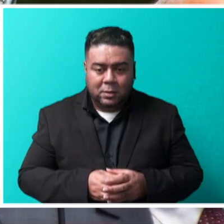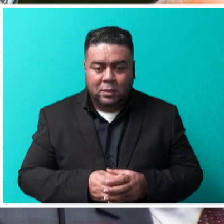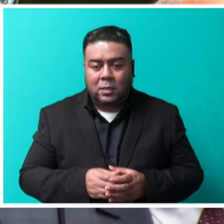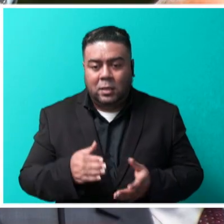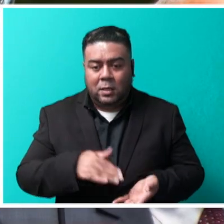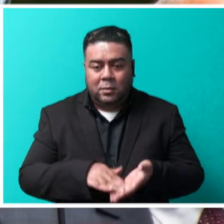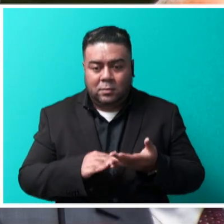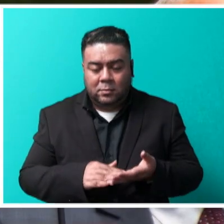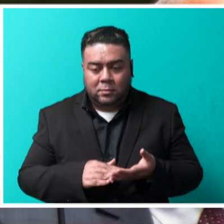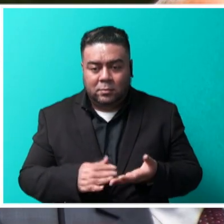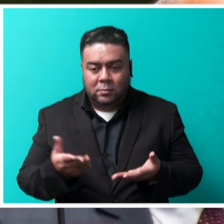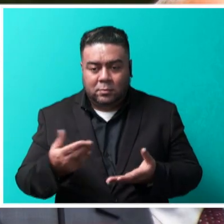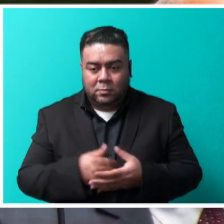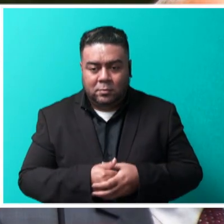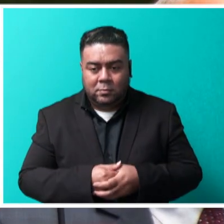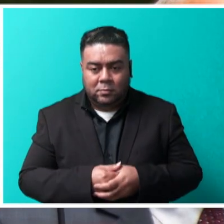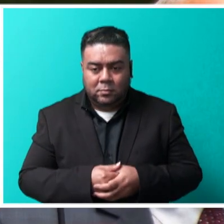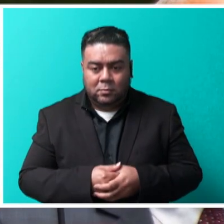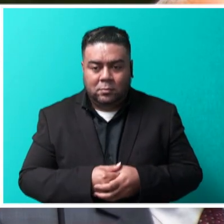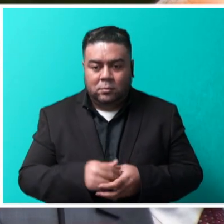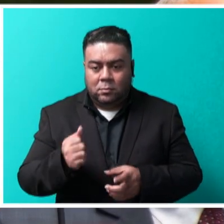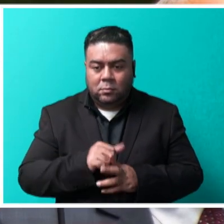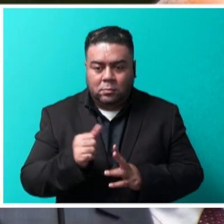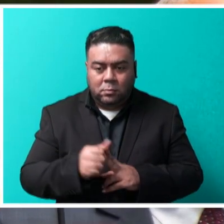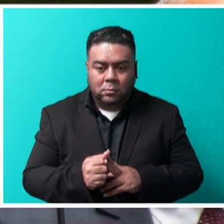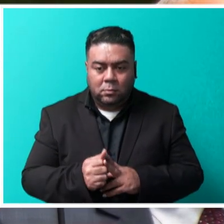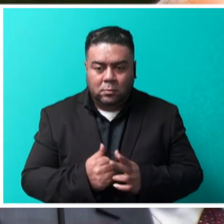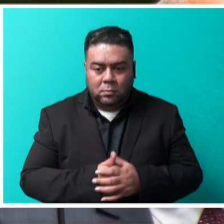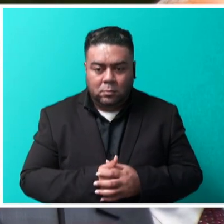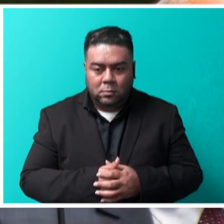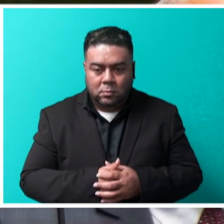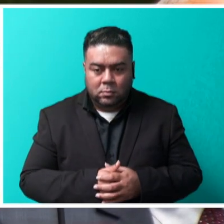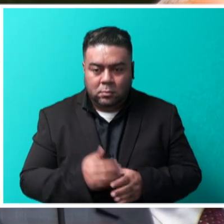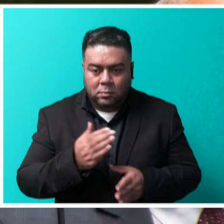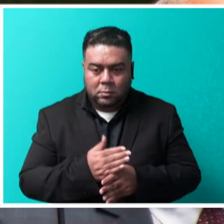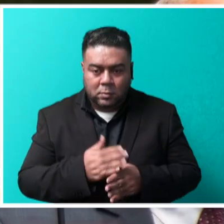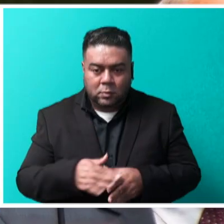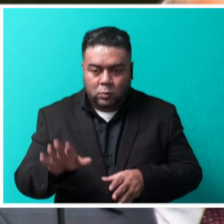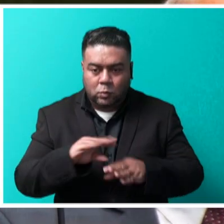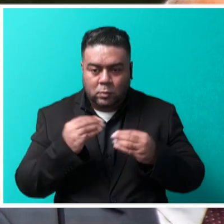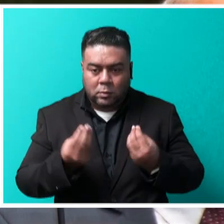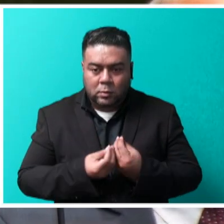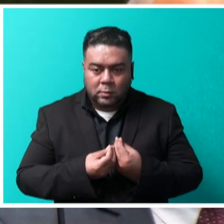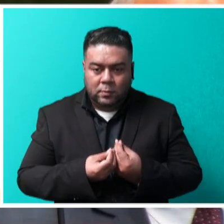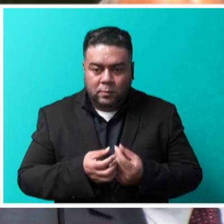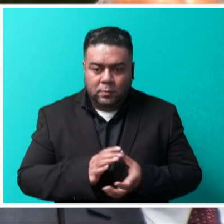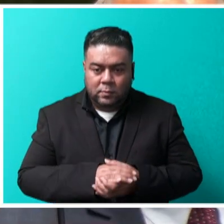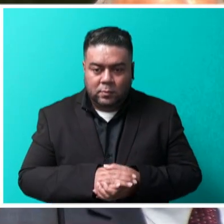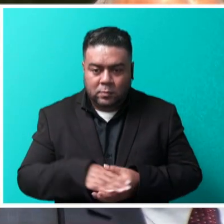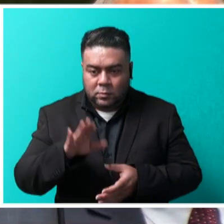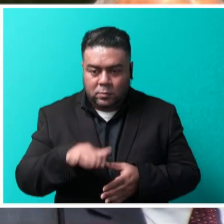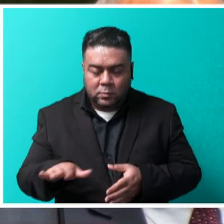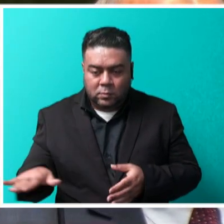Fiji's social development agenda. We also recognize the invaluable work of organizations supporting women, children, older persons,